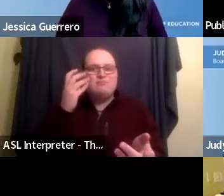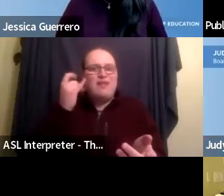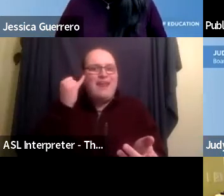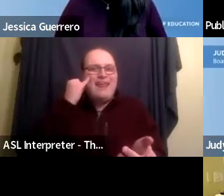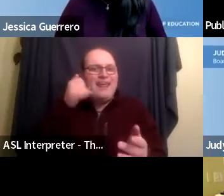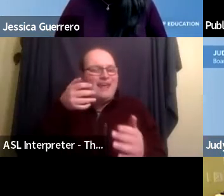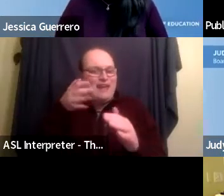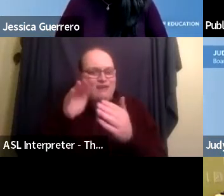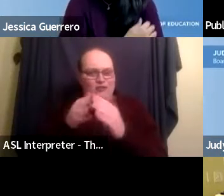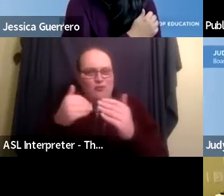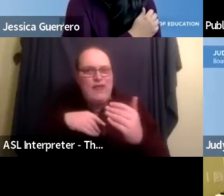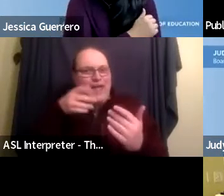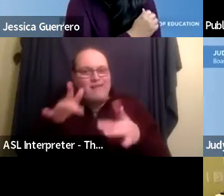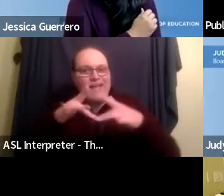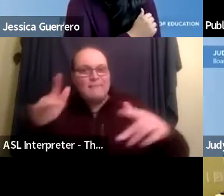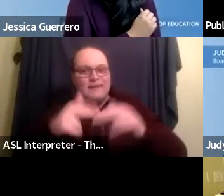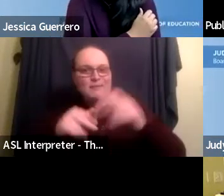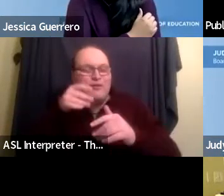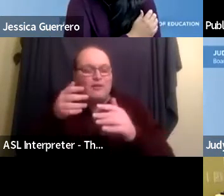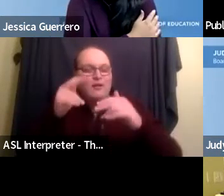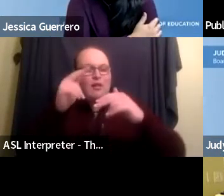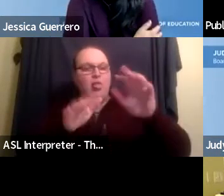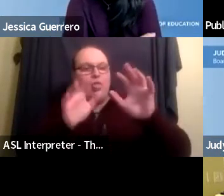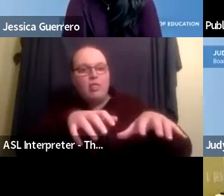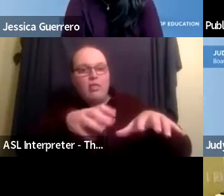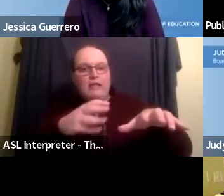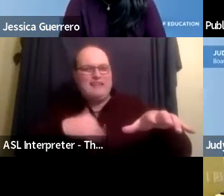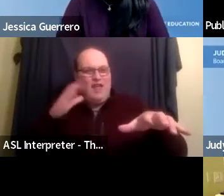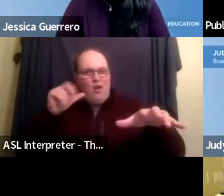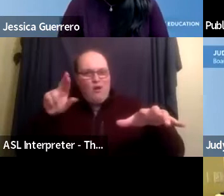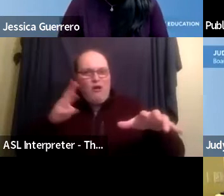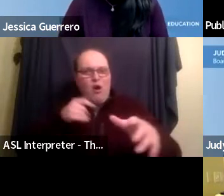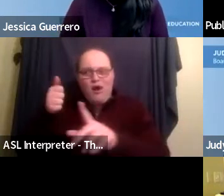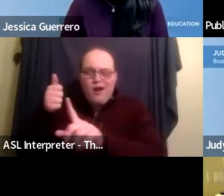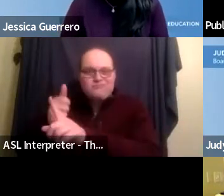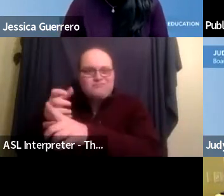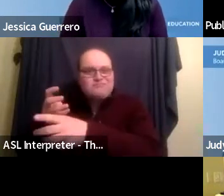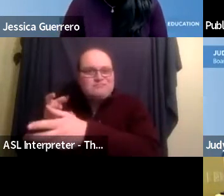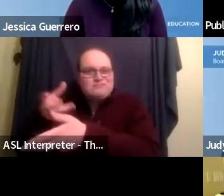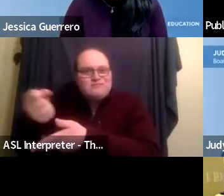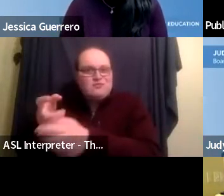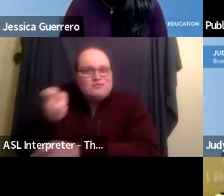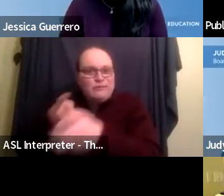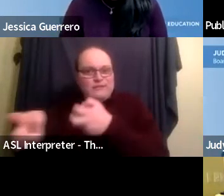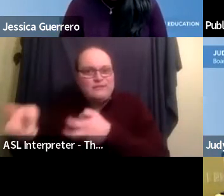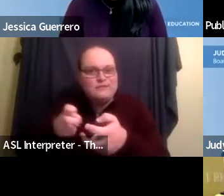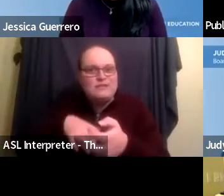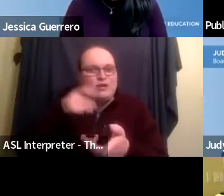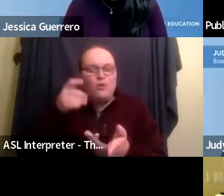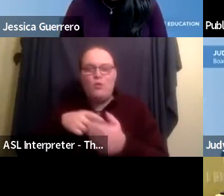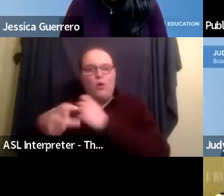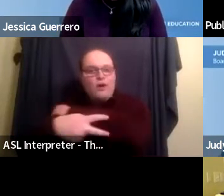community? We're already plagued with cars being robbed, people loitering. You're just giving them another area that's not going to